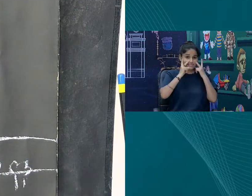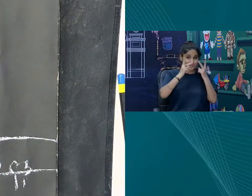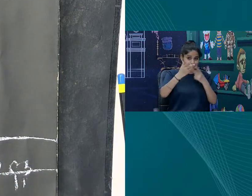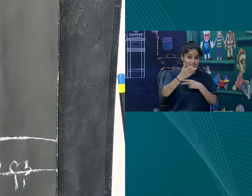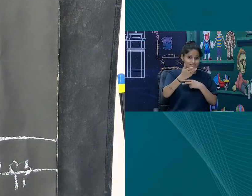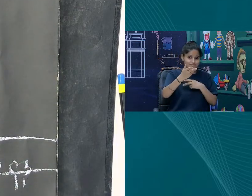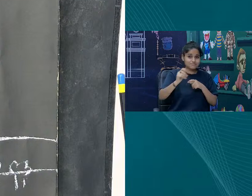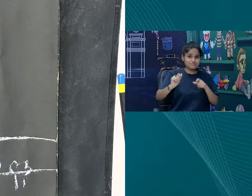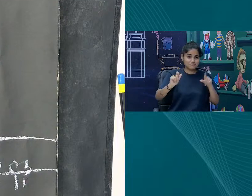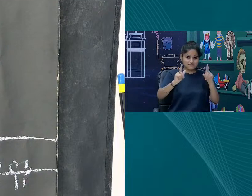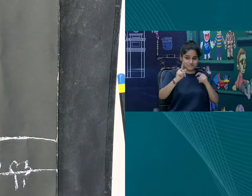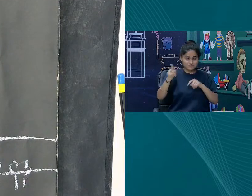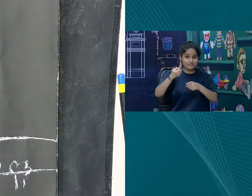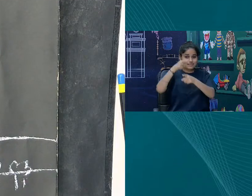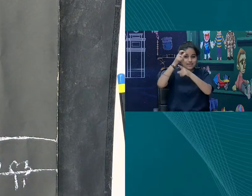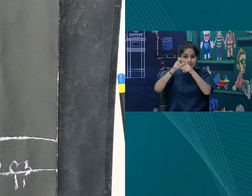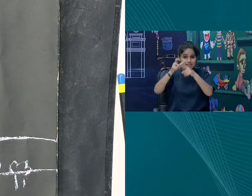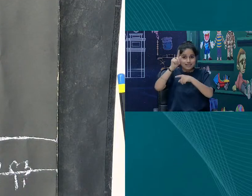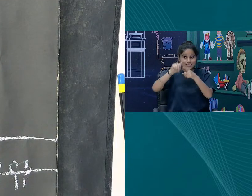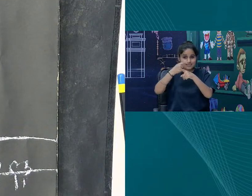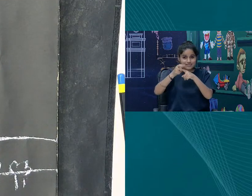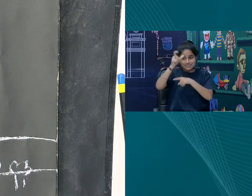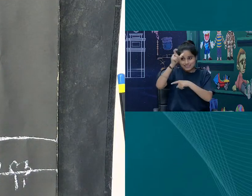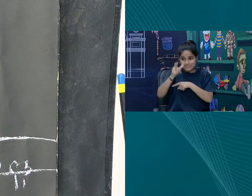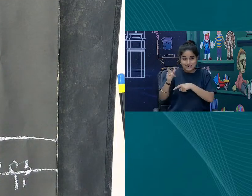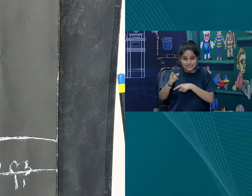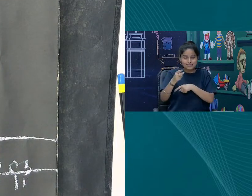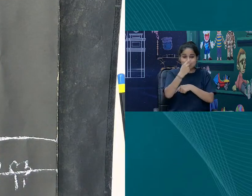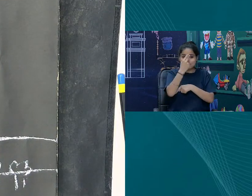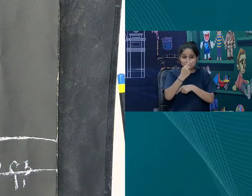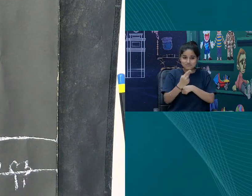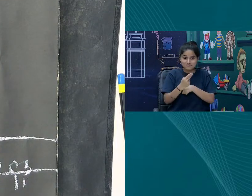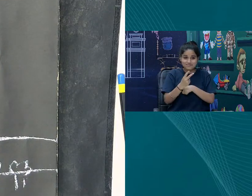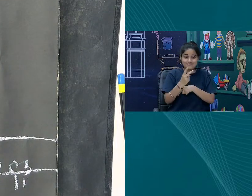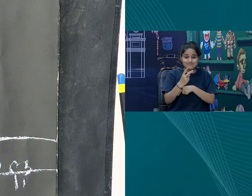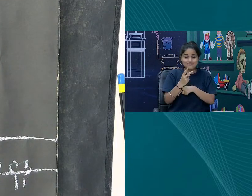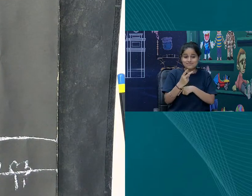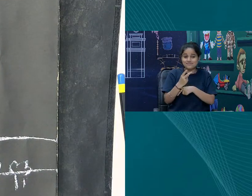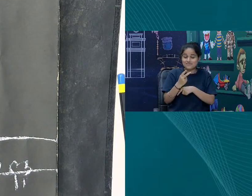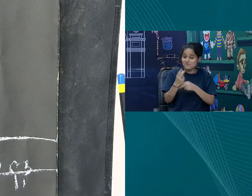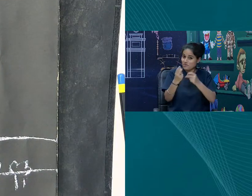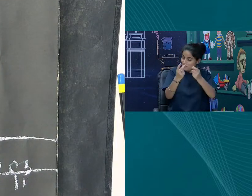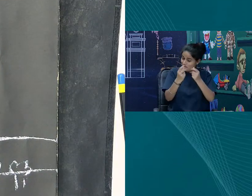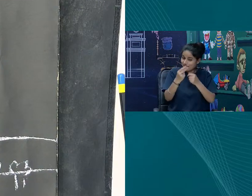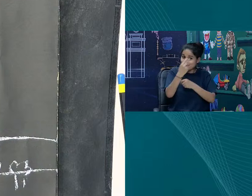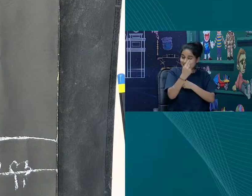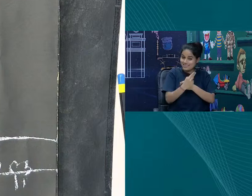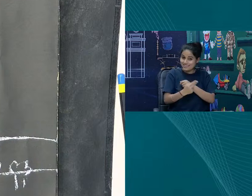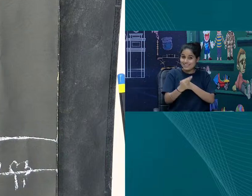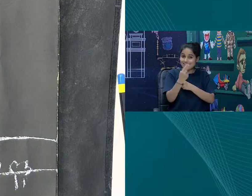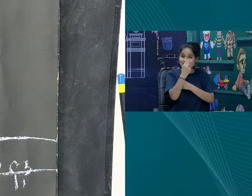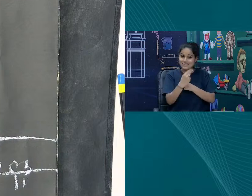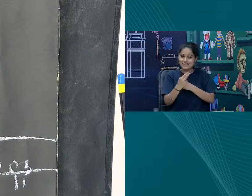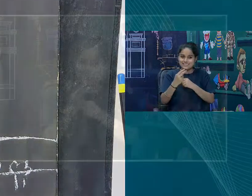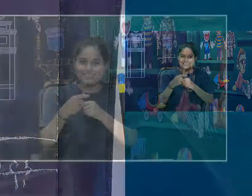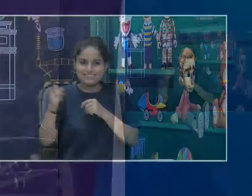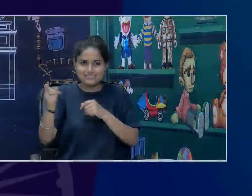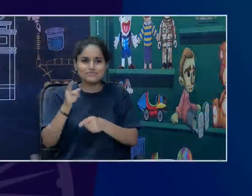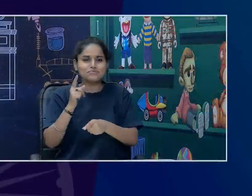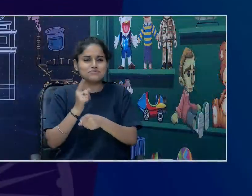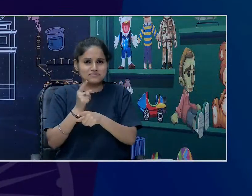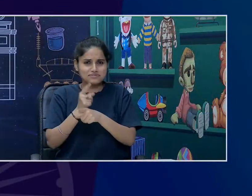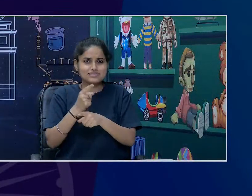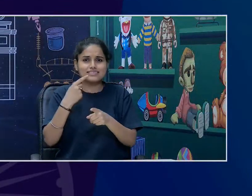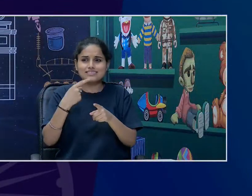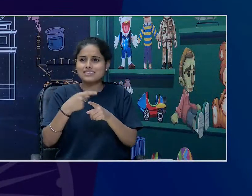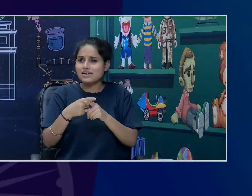viewers, our expert for today, Miss Supratika, is drawing on the command which is being delivered. Yeah. As in with the teacher, with the help